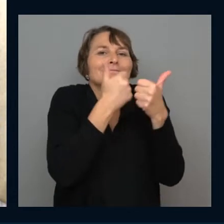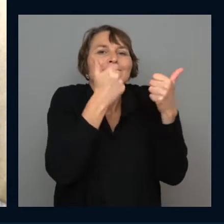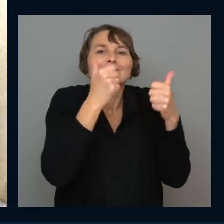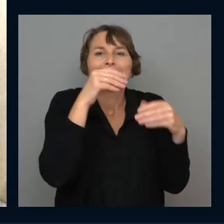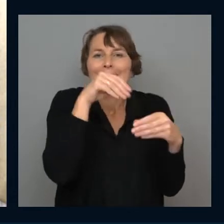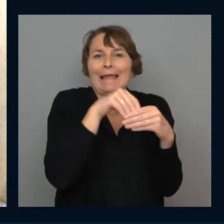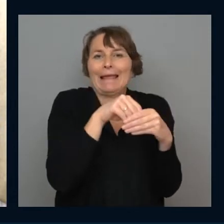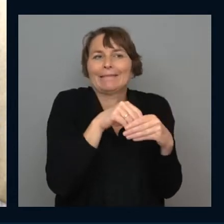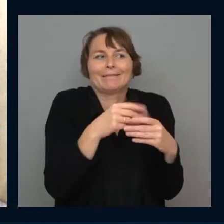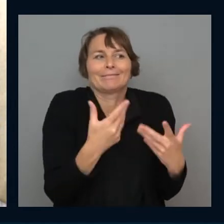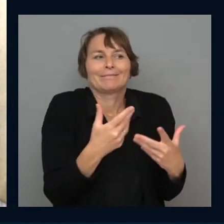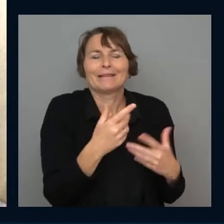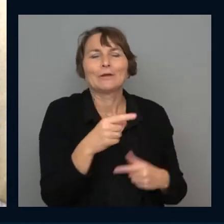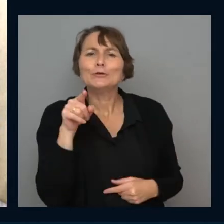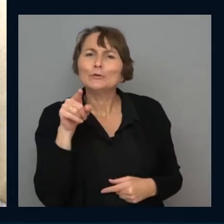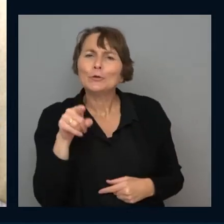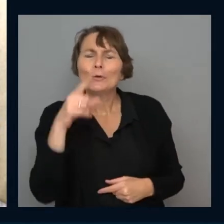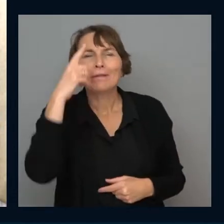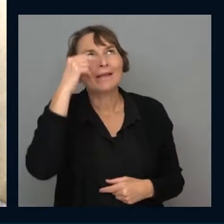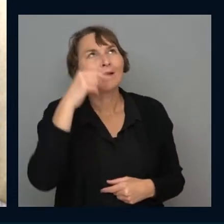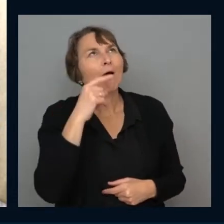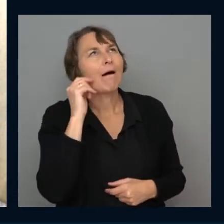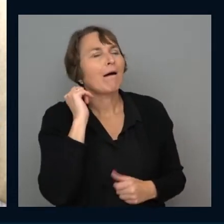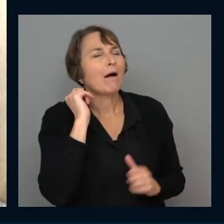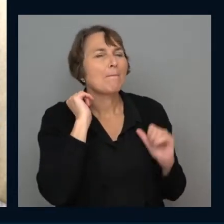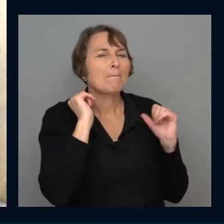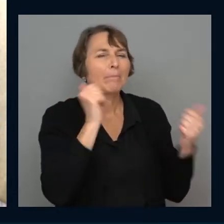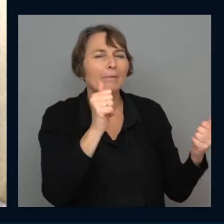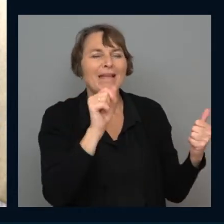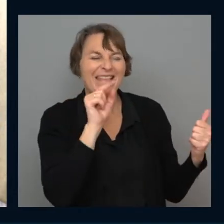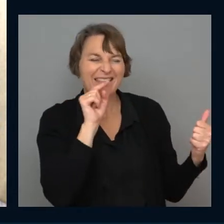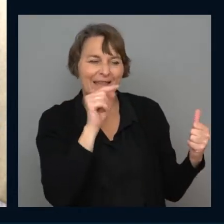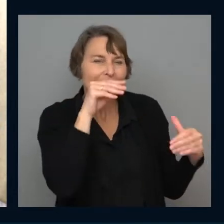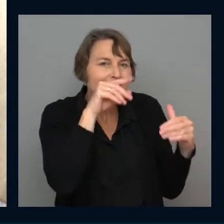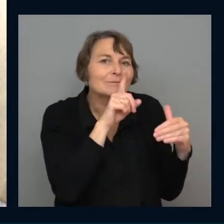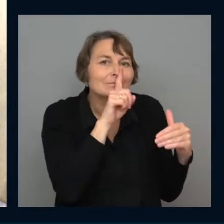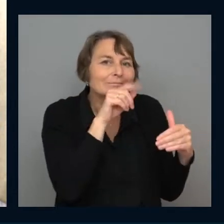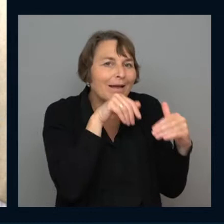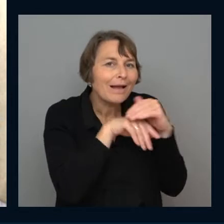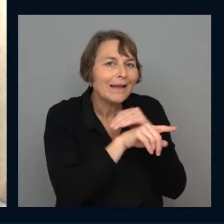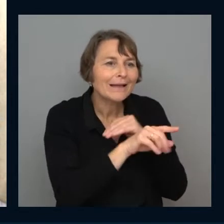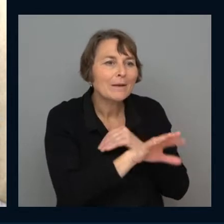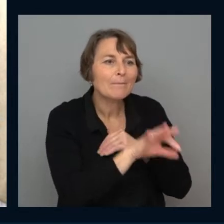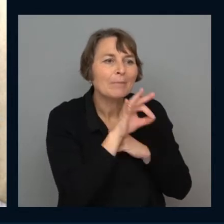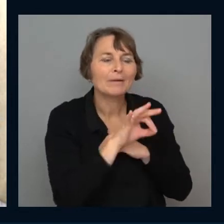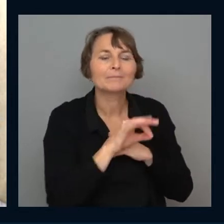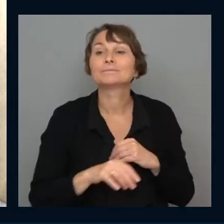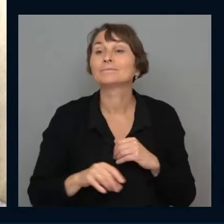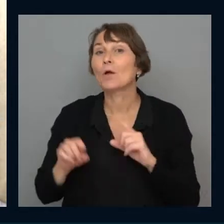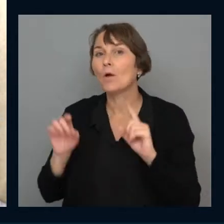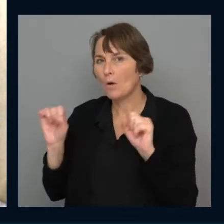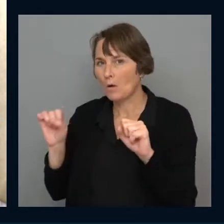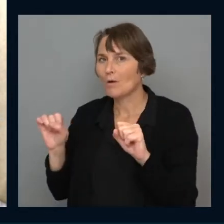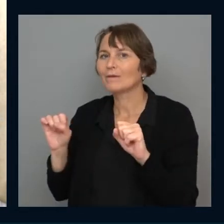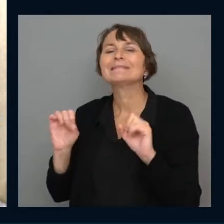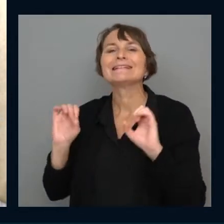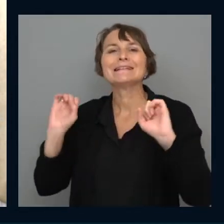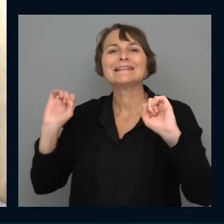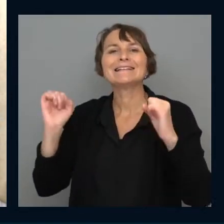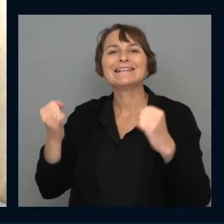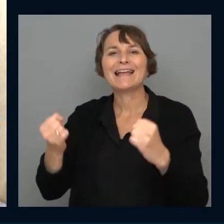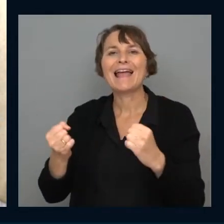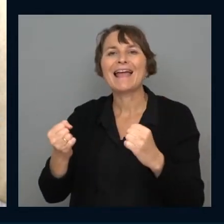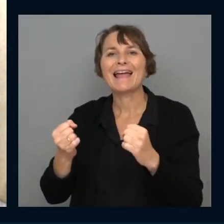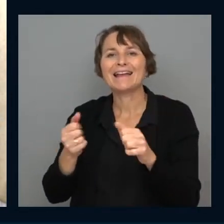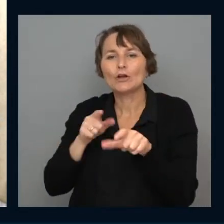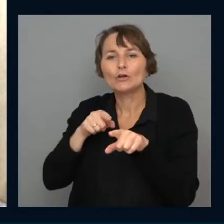one or more of those hidden gems? The ability to track and log, as while it's not my favorite topic,